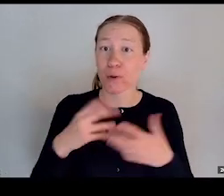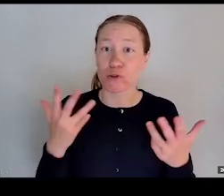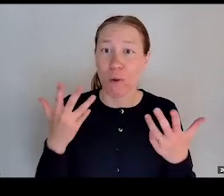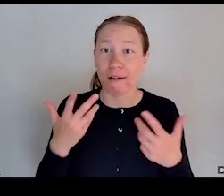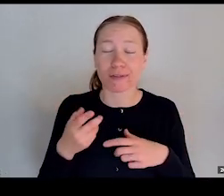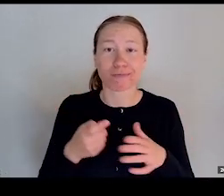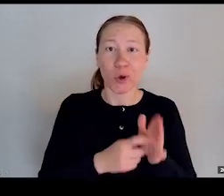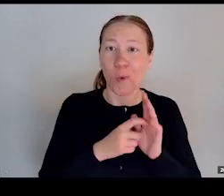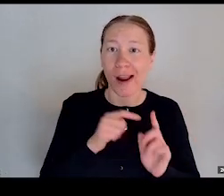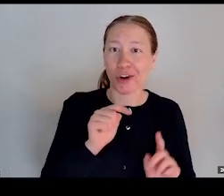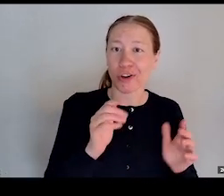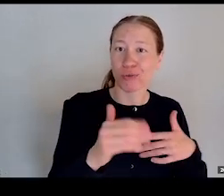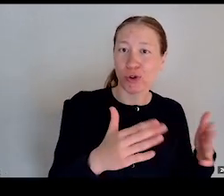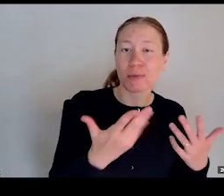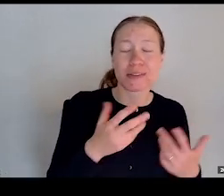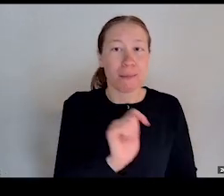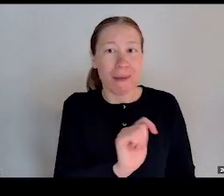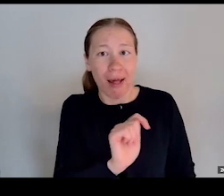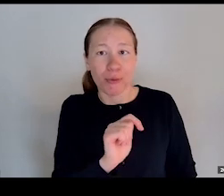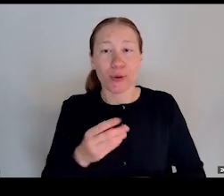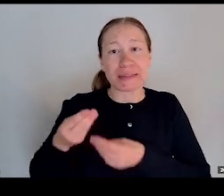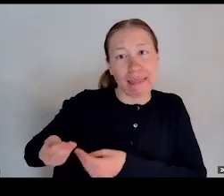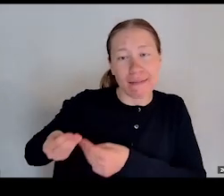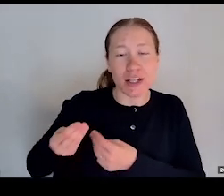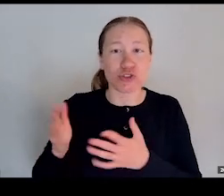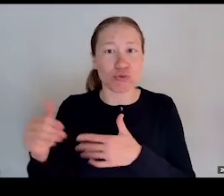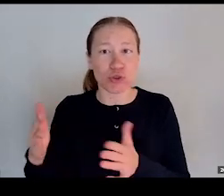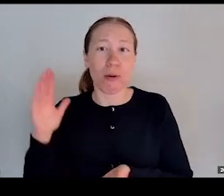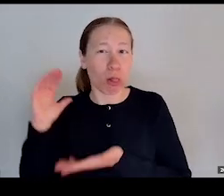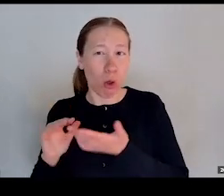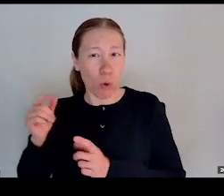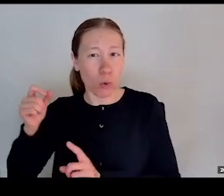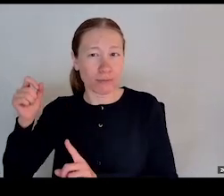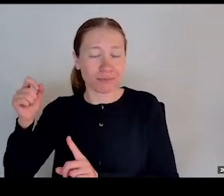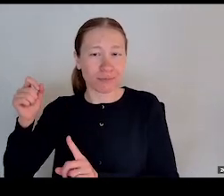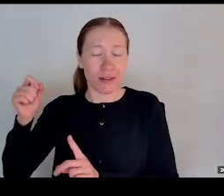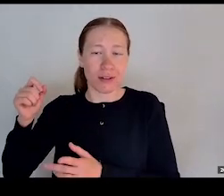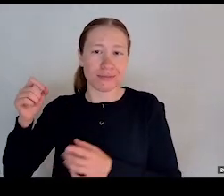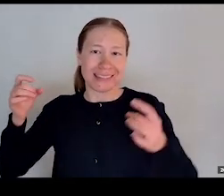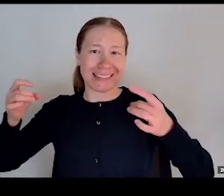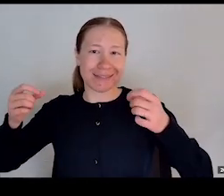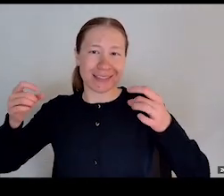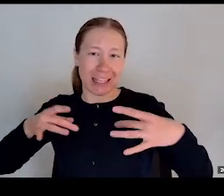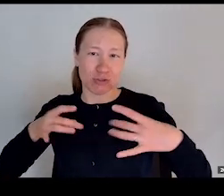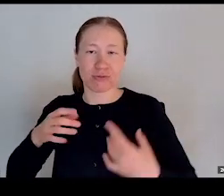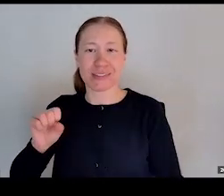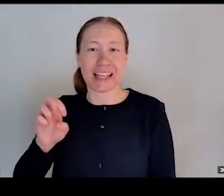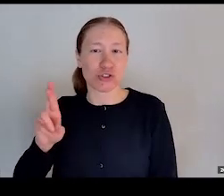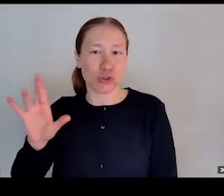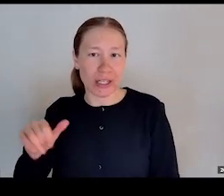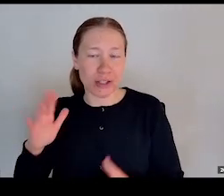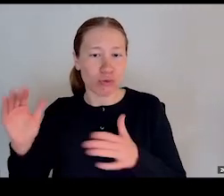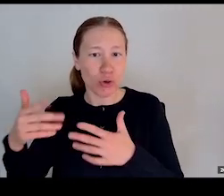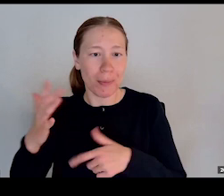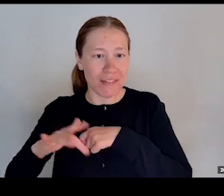such as a restroom, a lactation room, if there's a low sensory room available so that people know about these resources, if there are